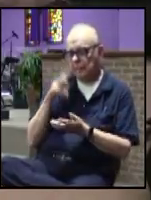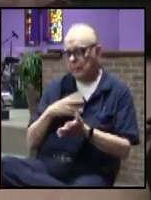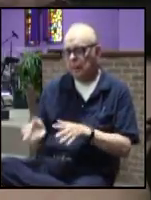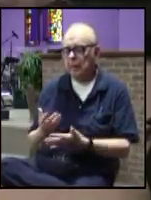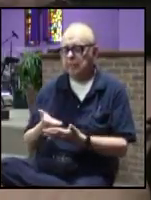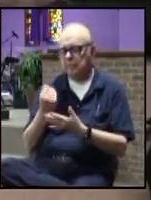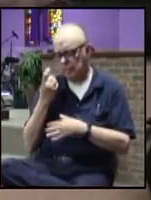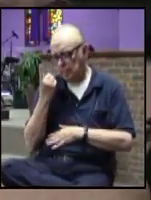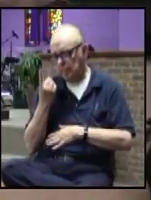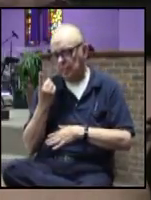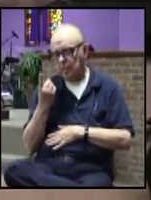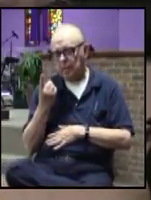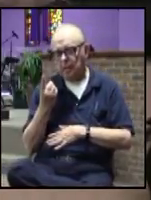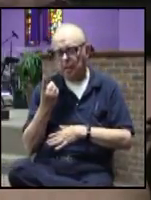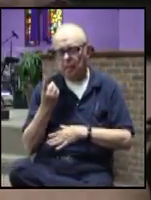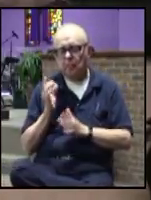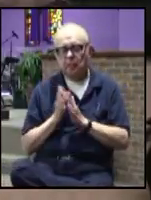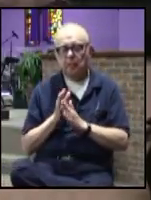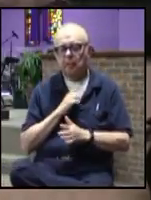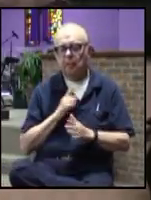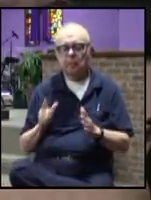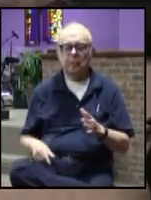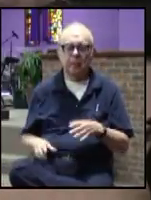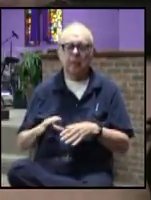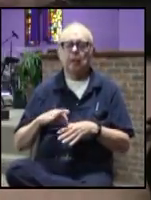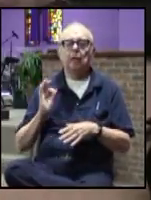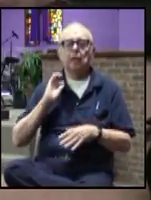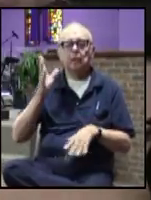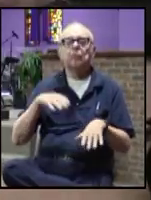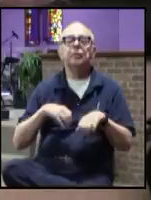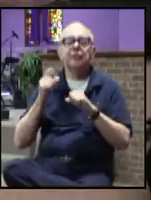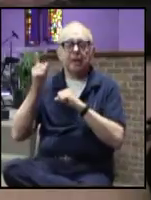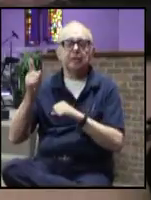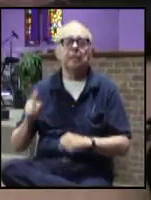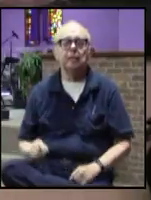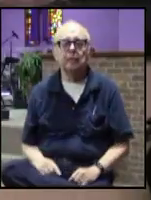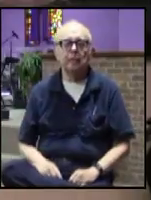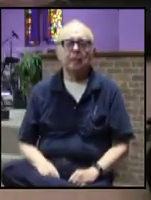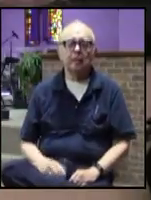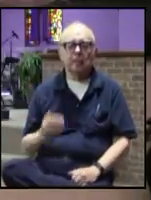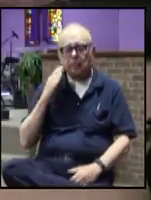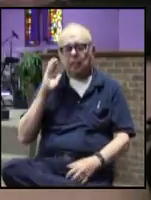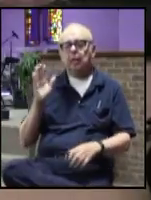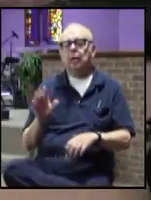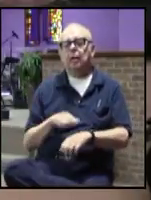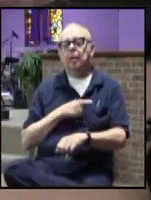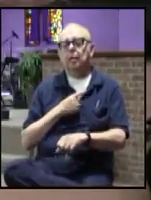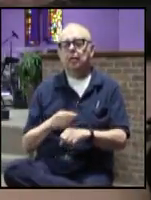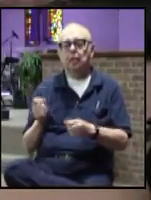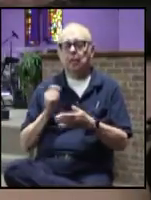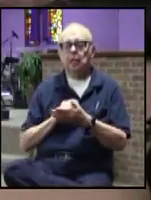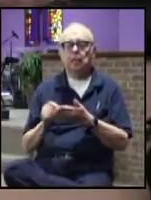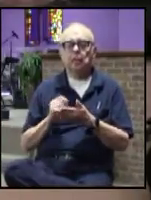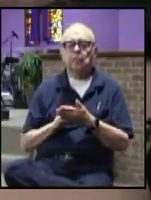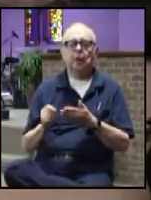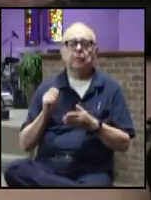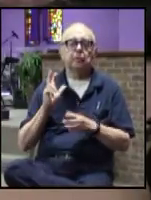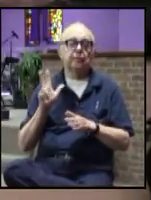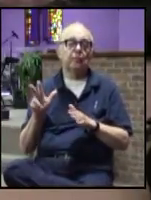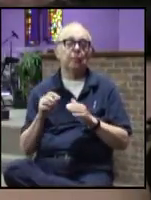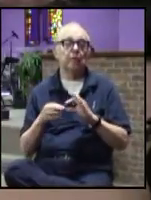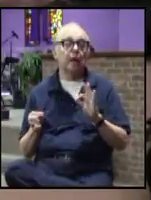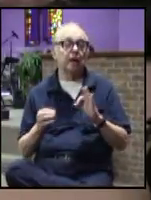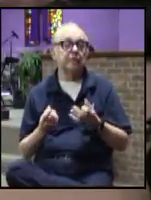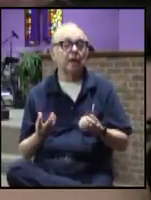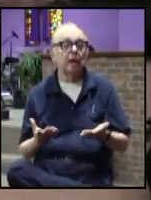and if I should die before I wake, I pray the Lord my soul to take? You know how long it took him to write those 4